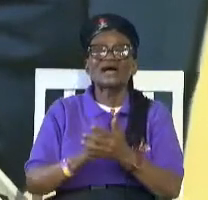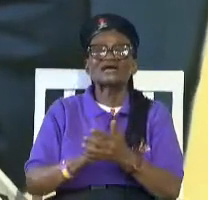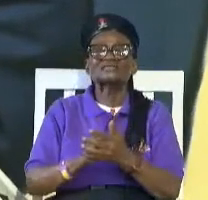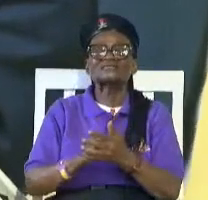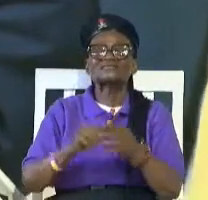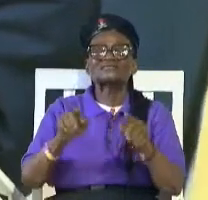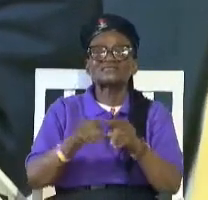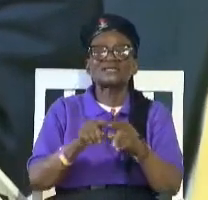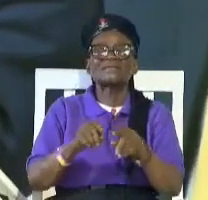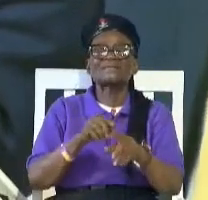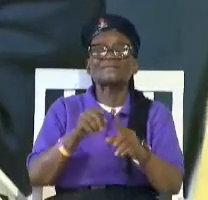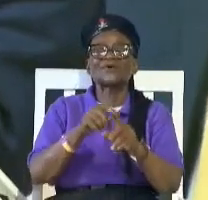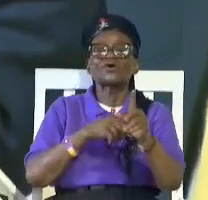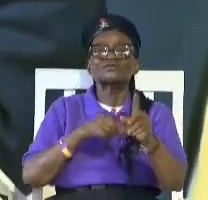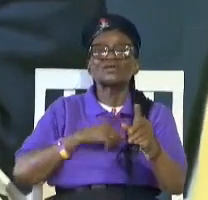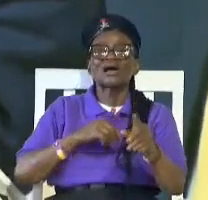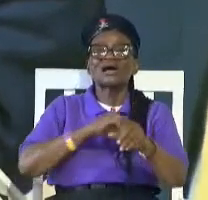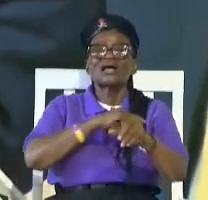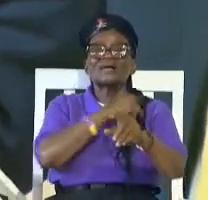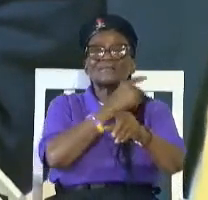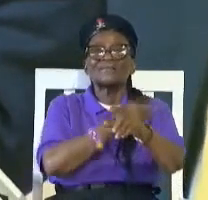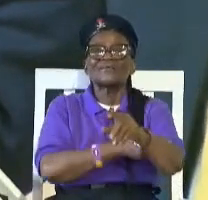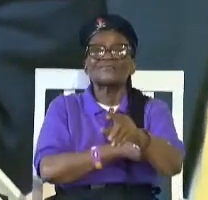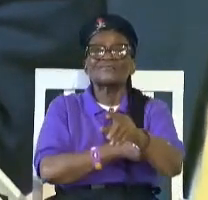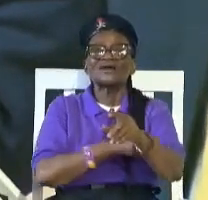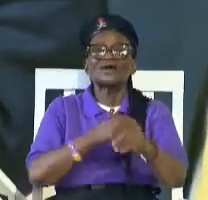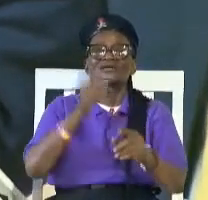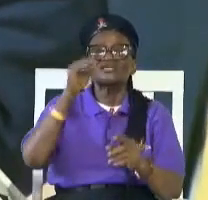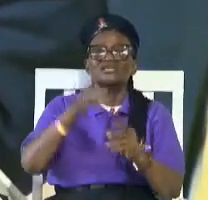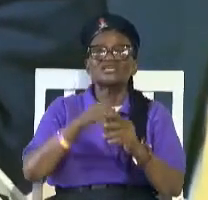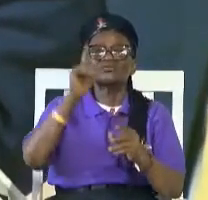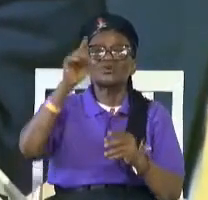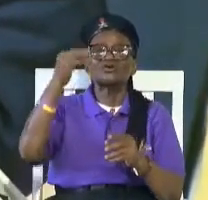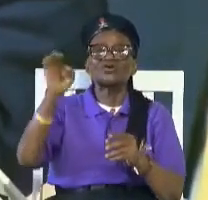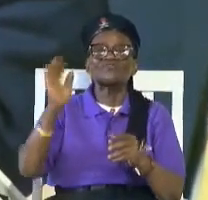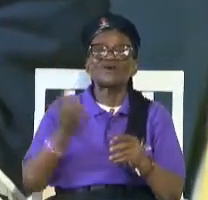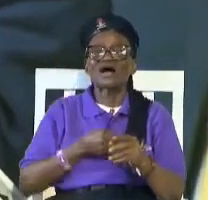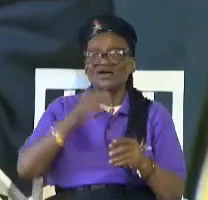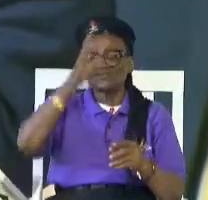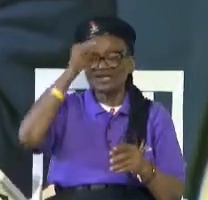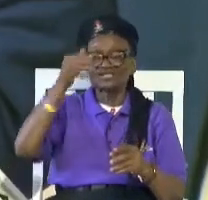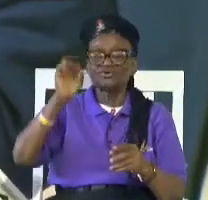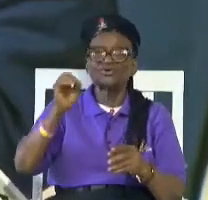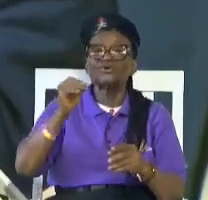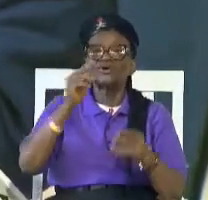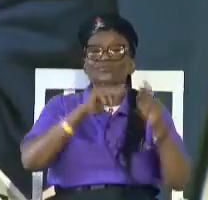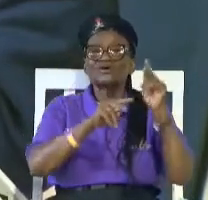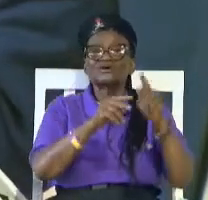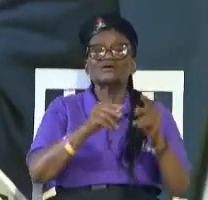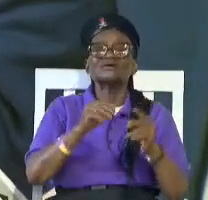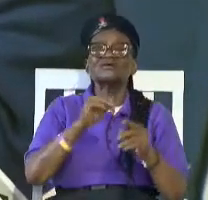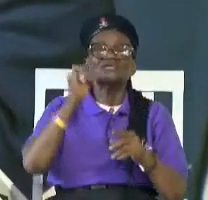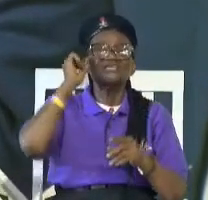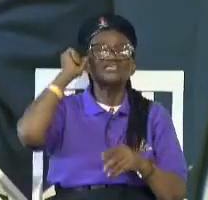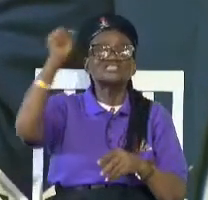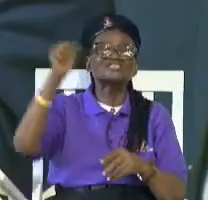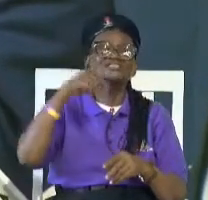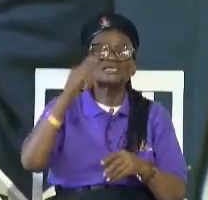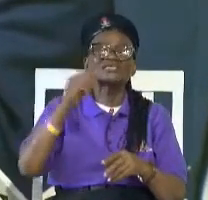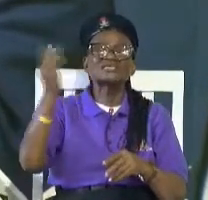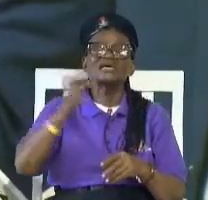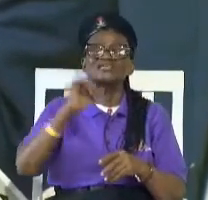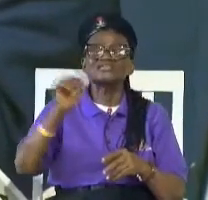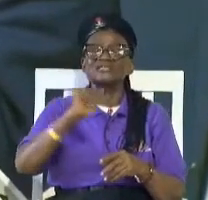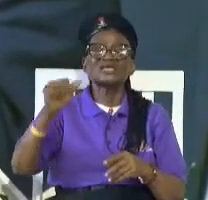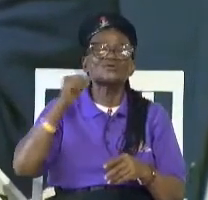month, I conceived. In one of our daddy's prophecy, he said, there's a woman here. I don't know whether